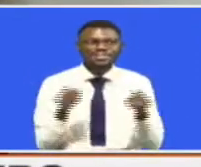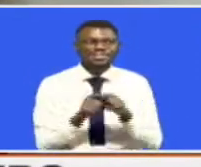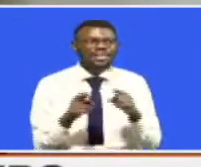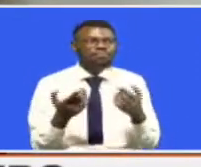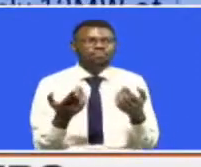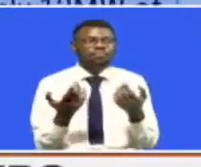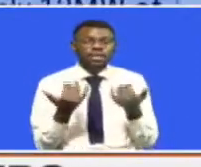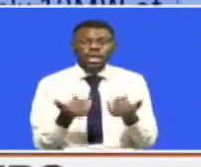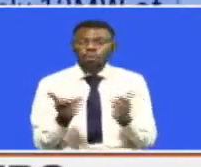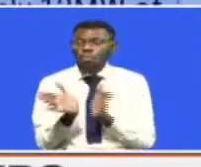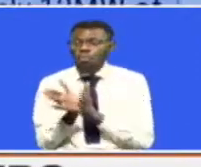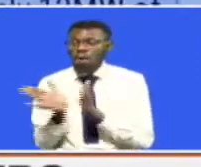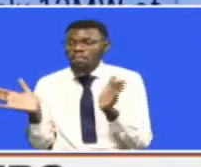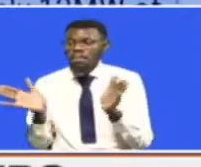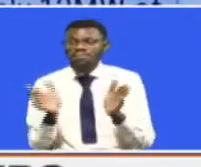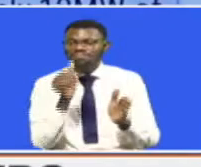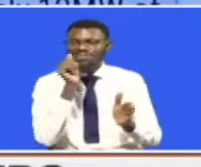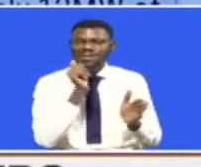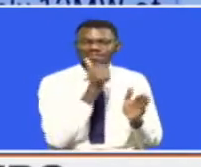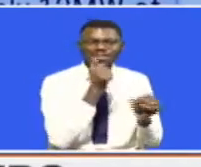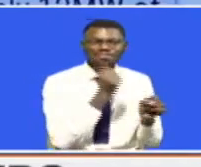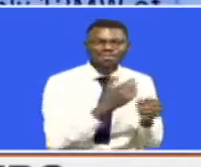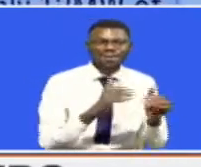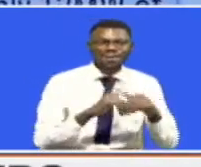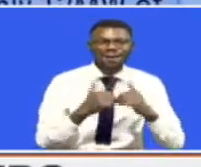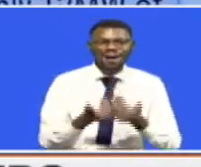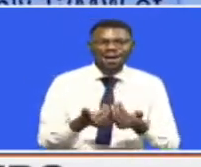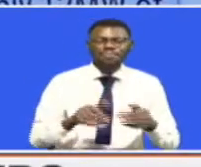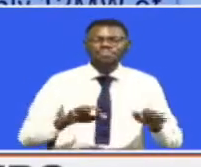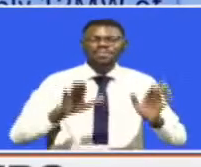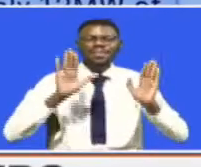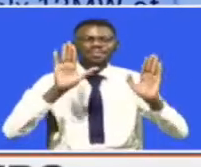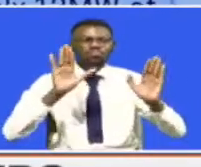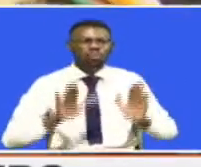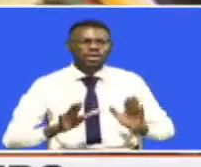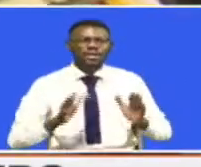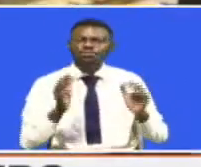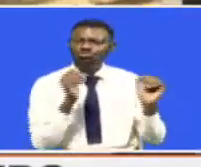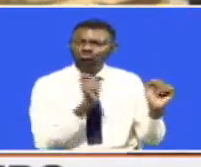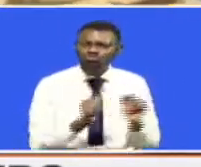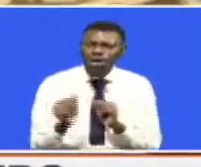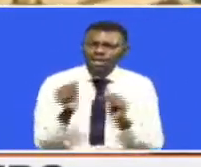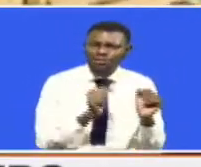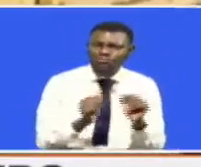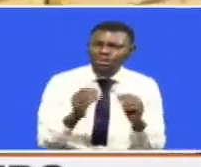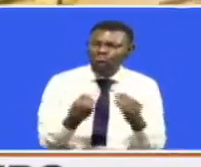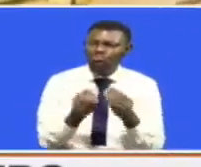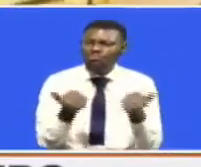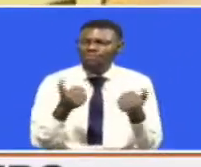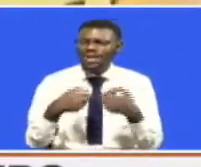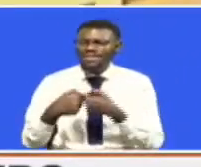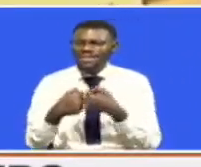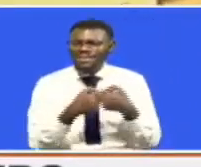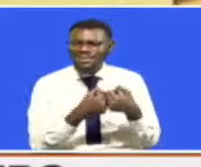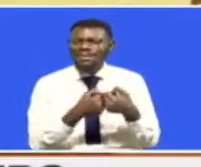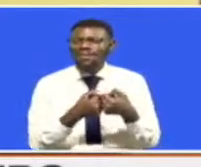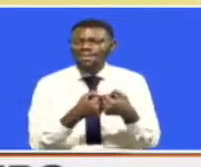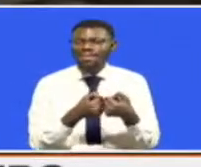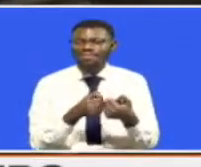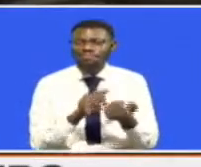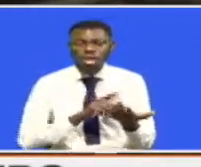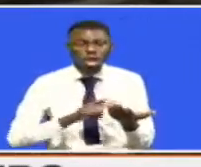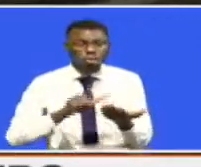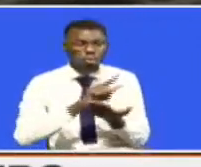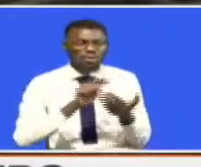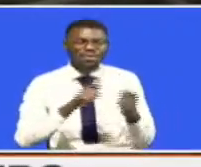how does the private and the public sector work. The guide stresses the importance of contextualized strategies that address local challenges and offer a solution